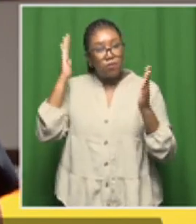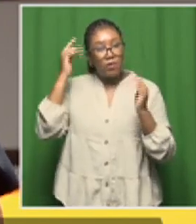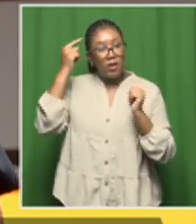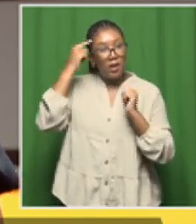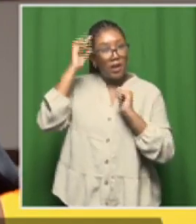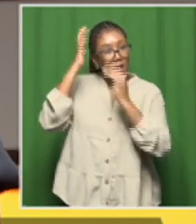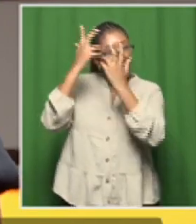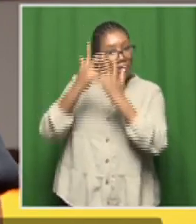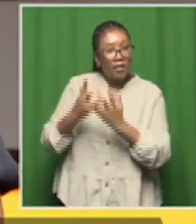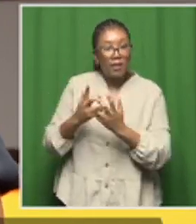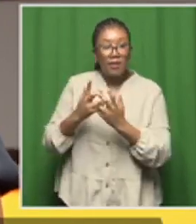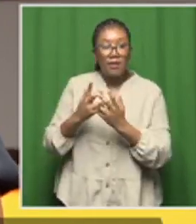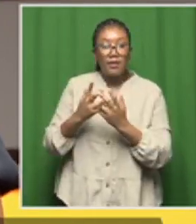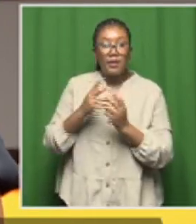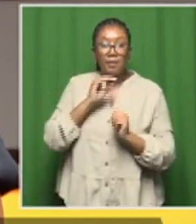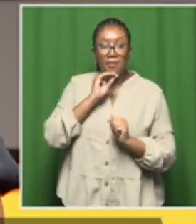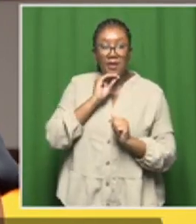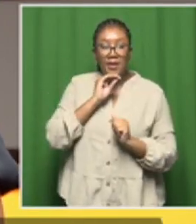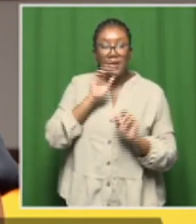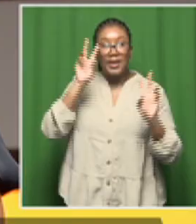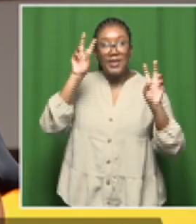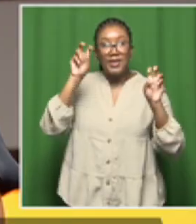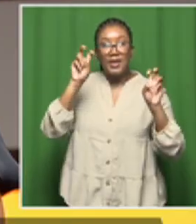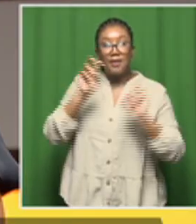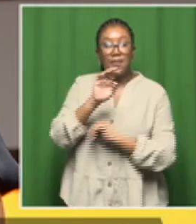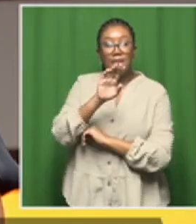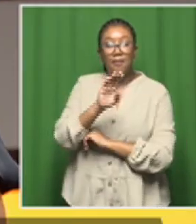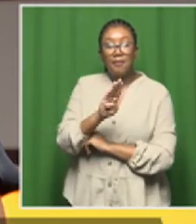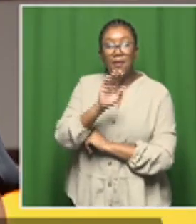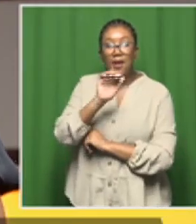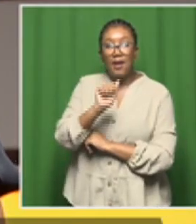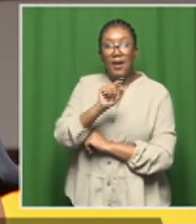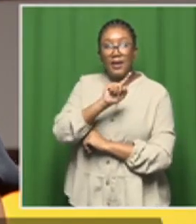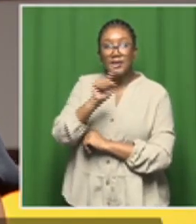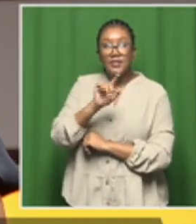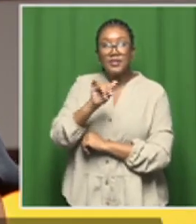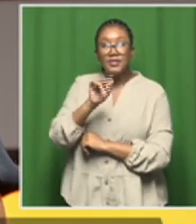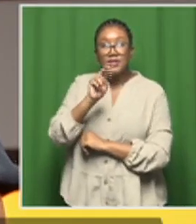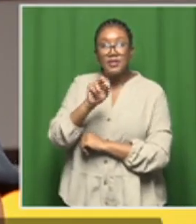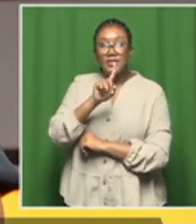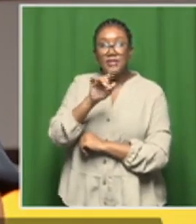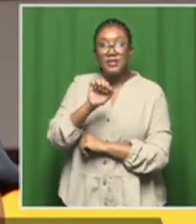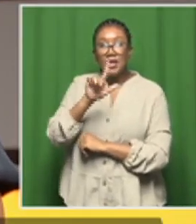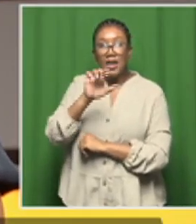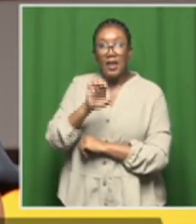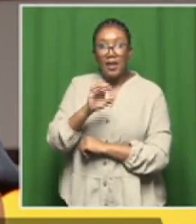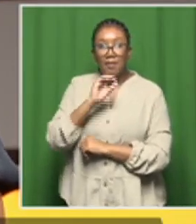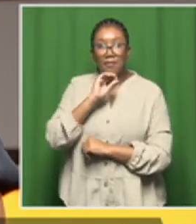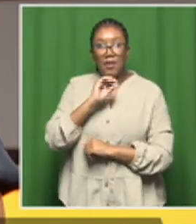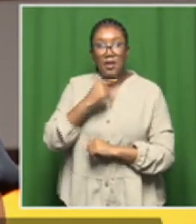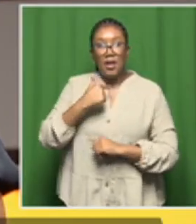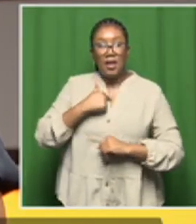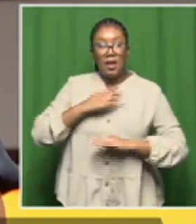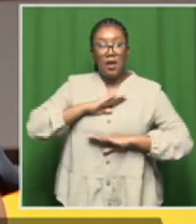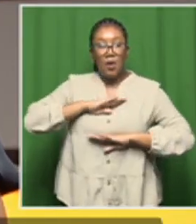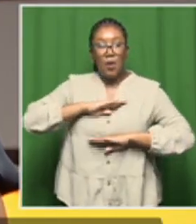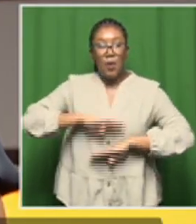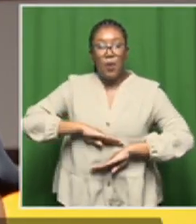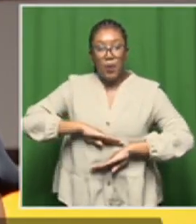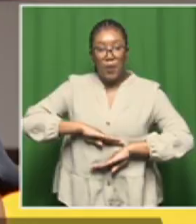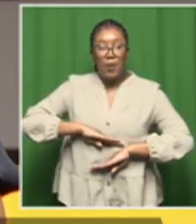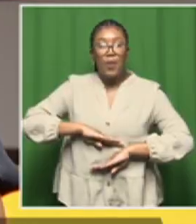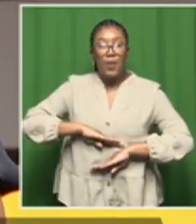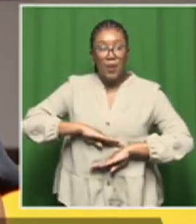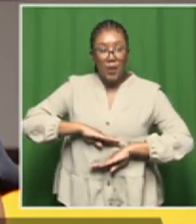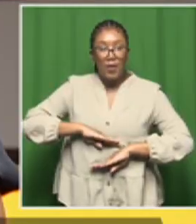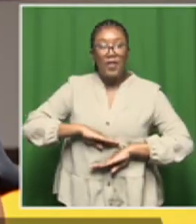Bazinzile, which means a rehearsal for breathing. basically. And it really invites